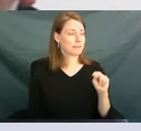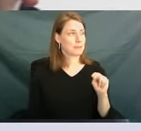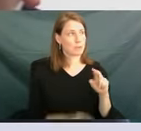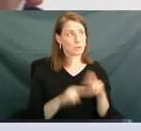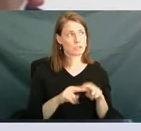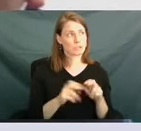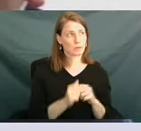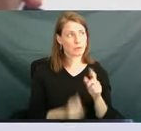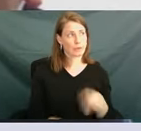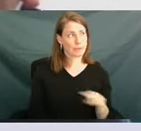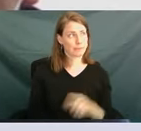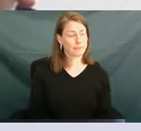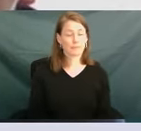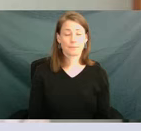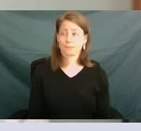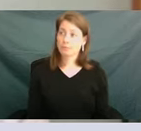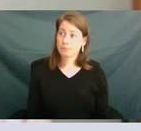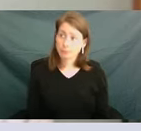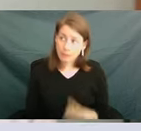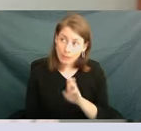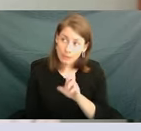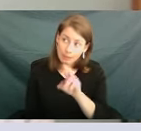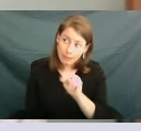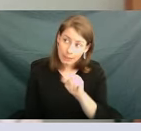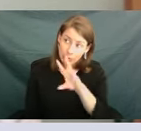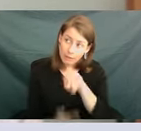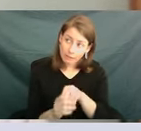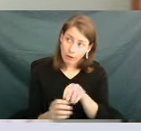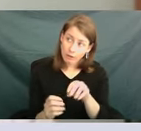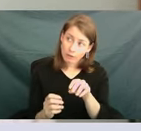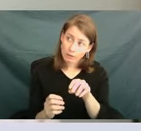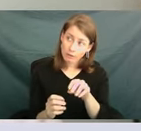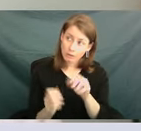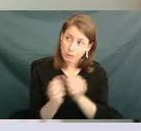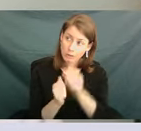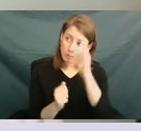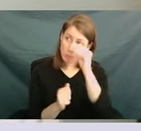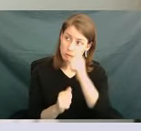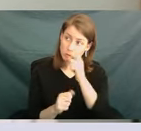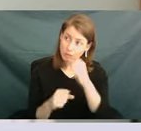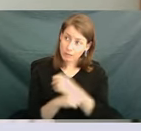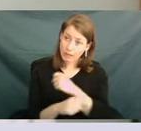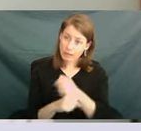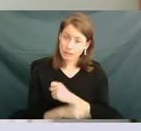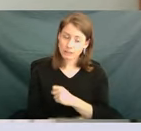of children that had been in trouble for fighting. I was just seeing what was going on, and then